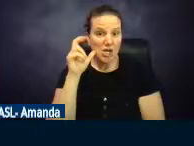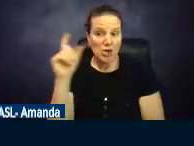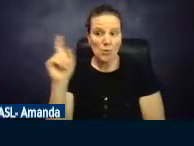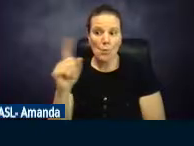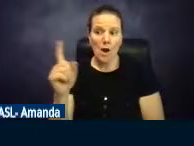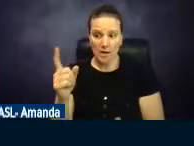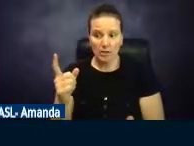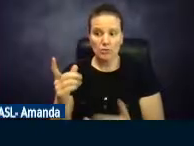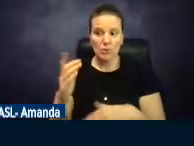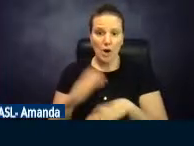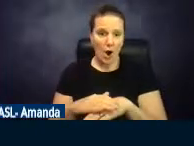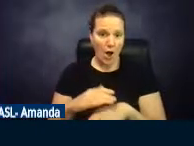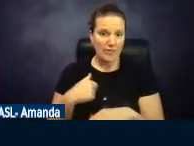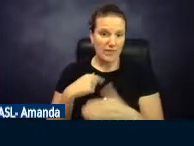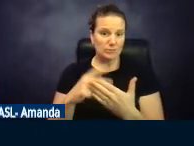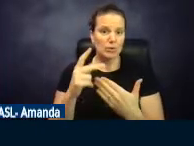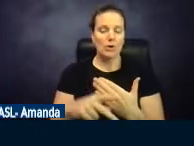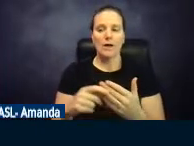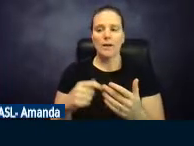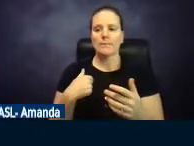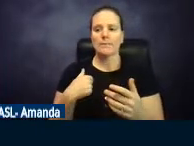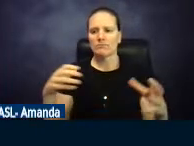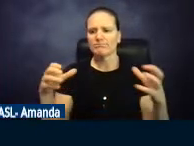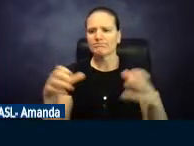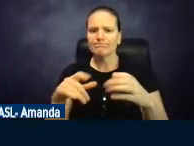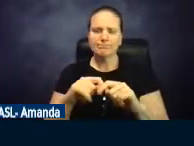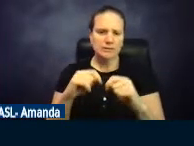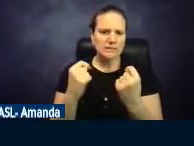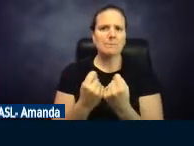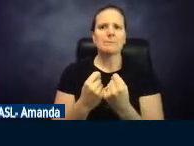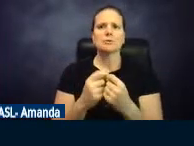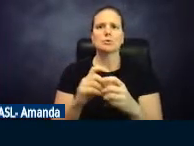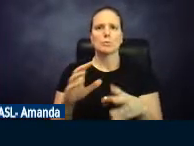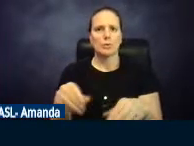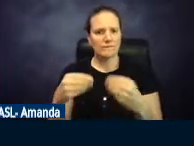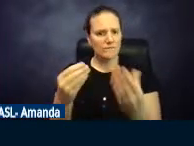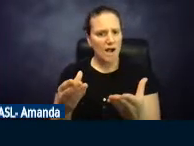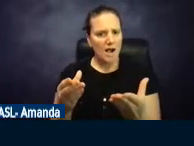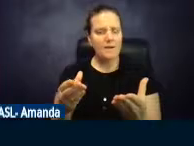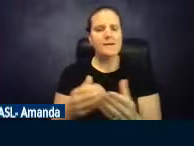So as they are forming teams to provide